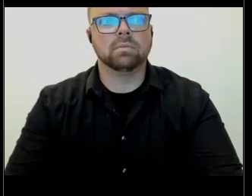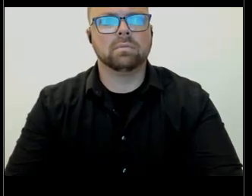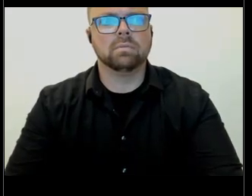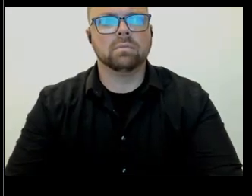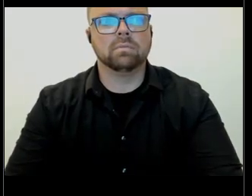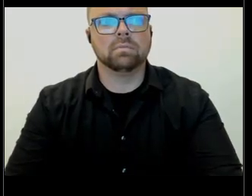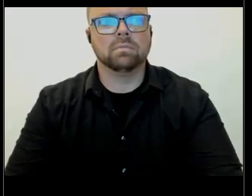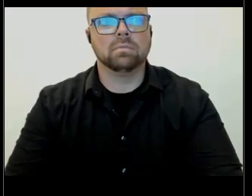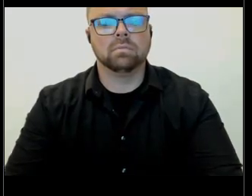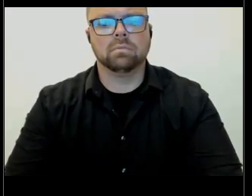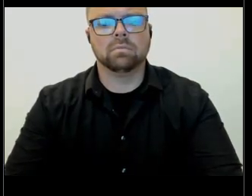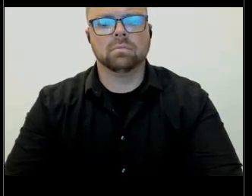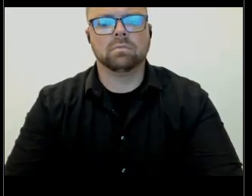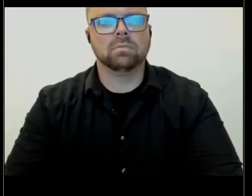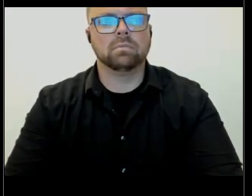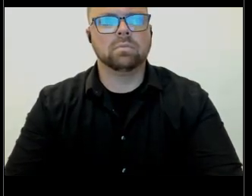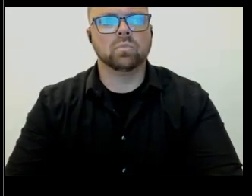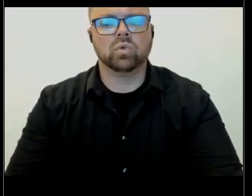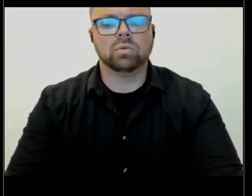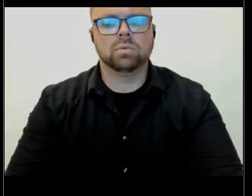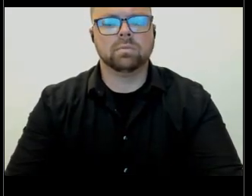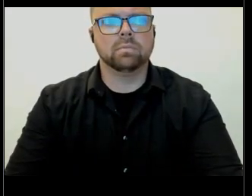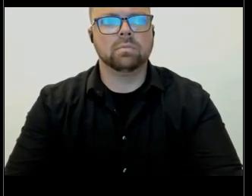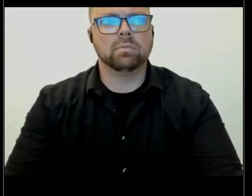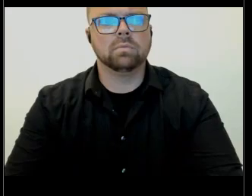The first option, have knee space,